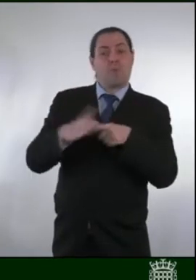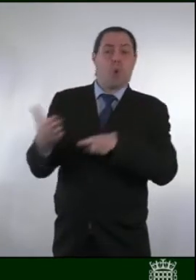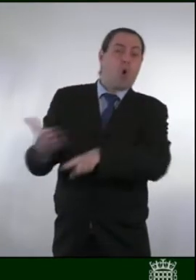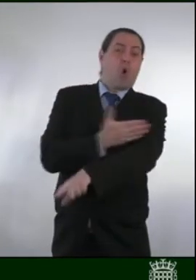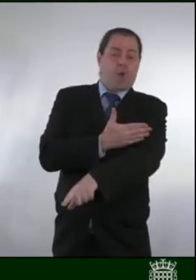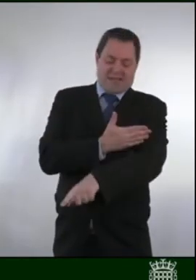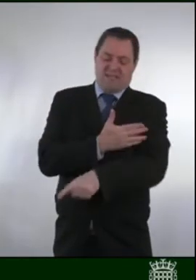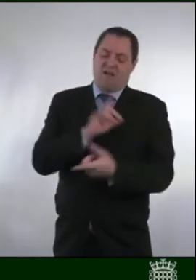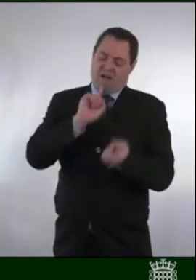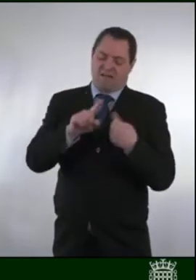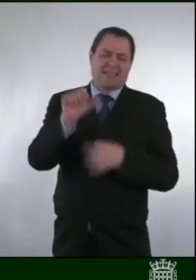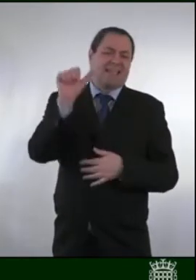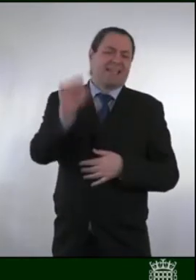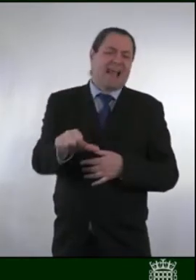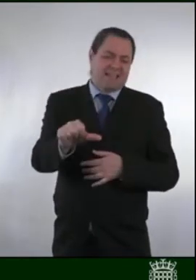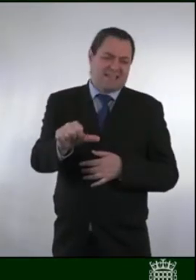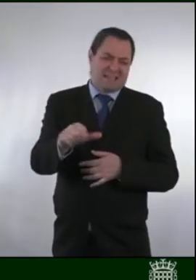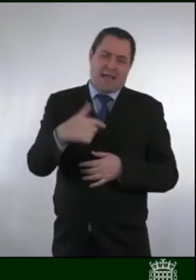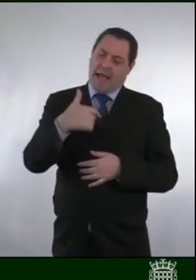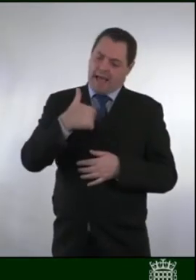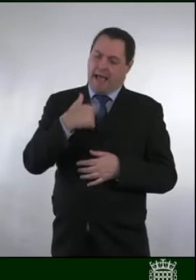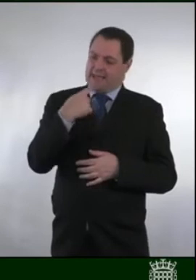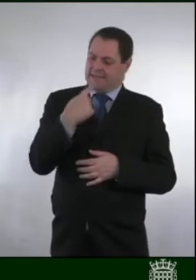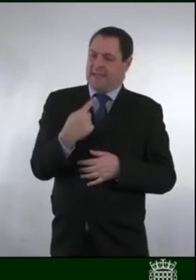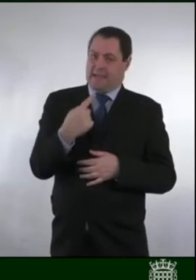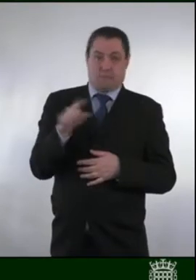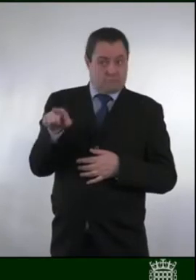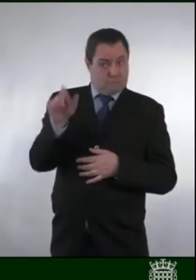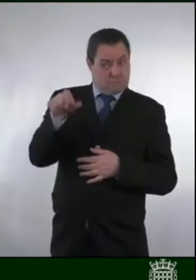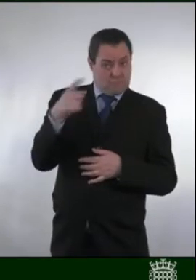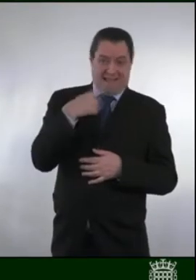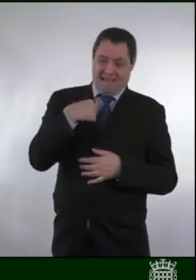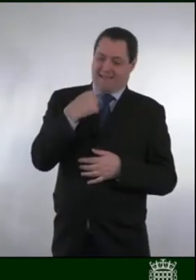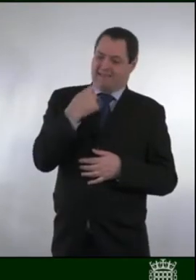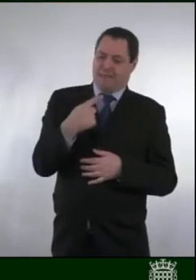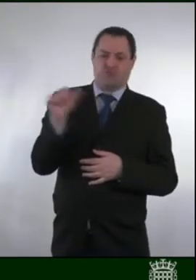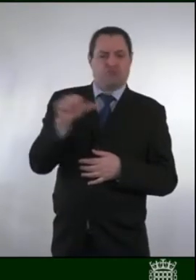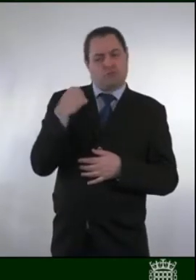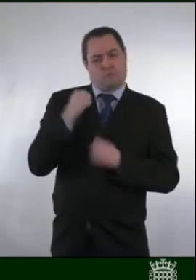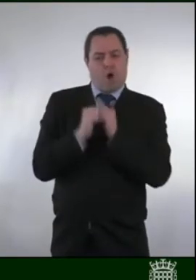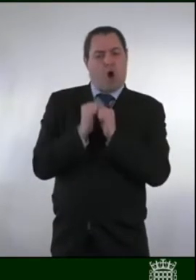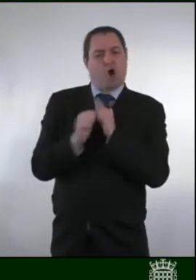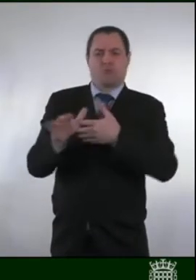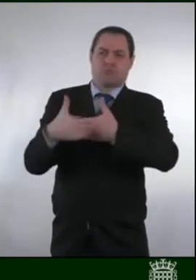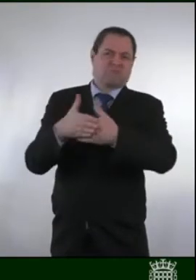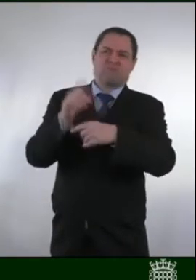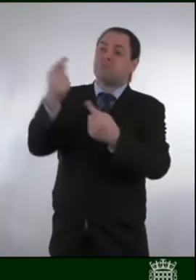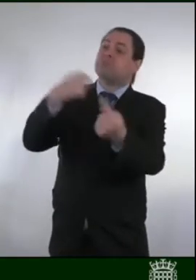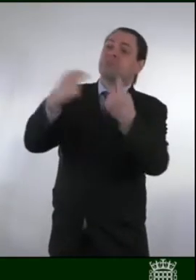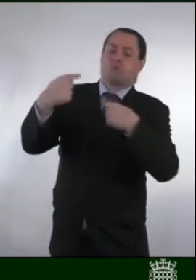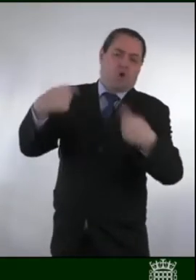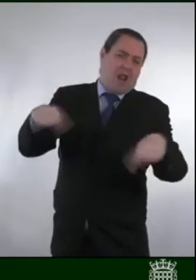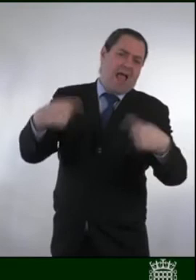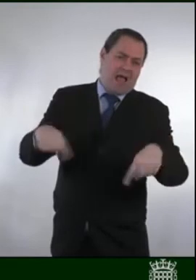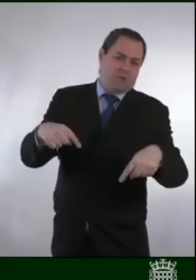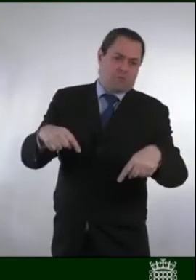is yes. I was an advocate, says the Home Secretary, of closing them last March. Why did the Prime Minister